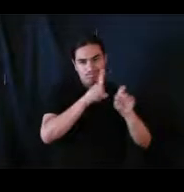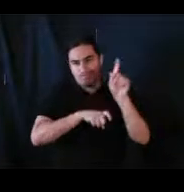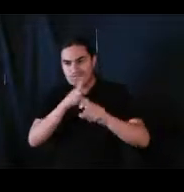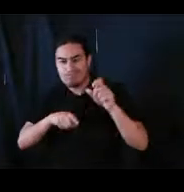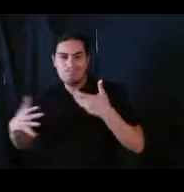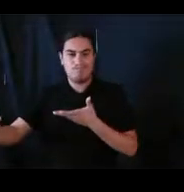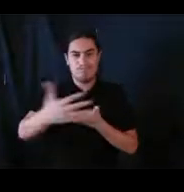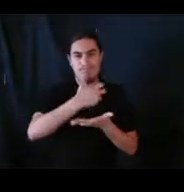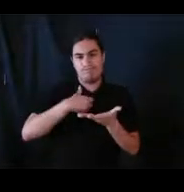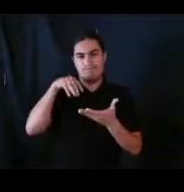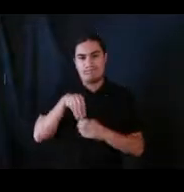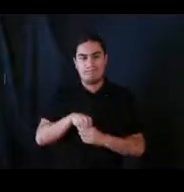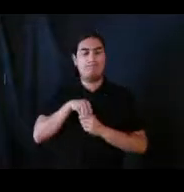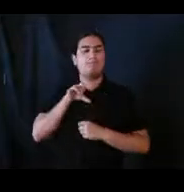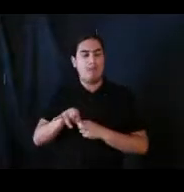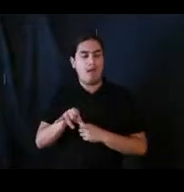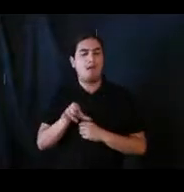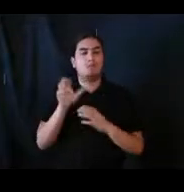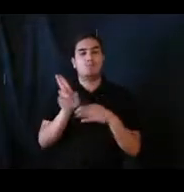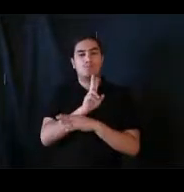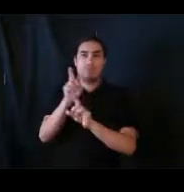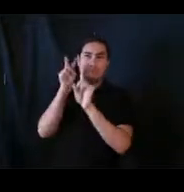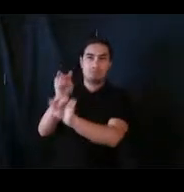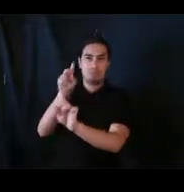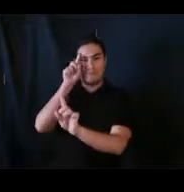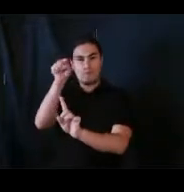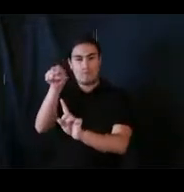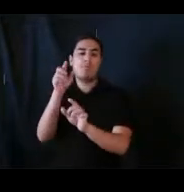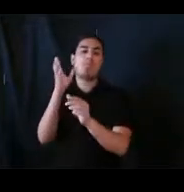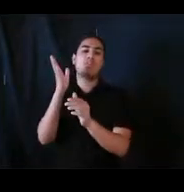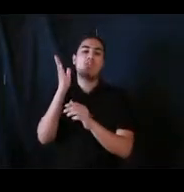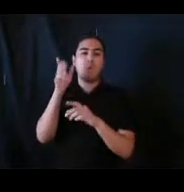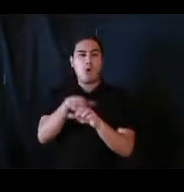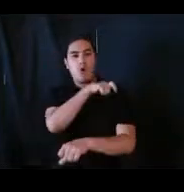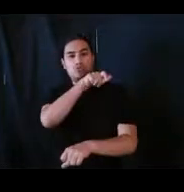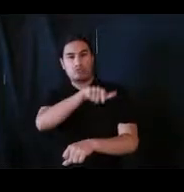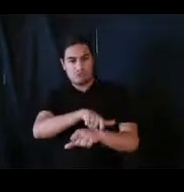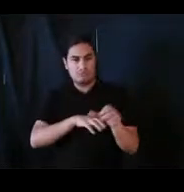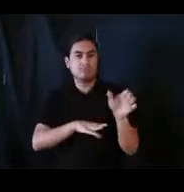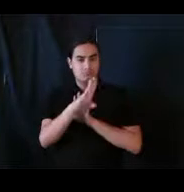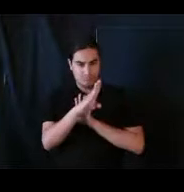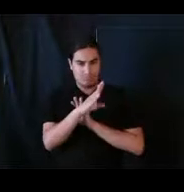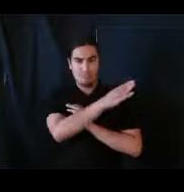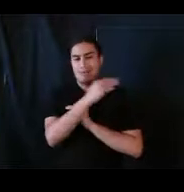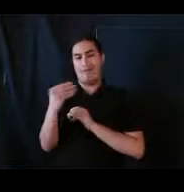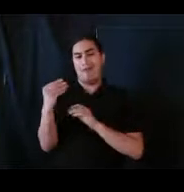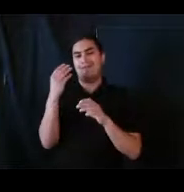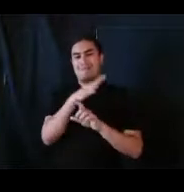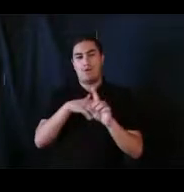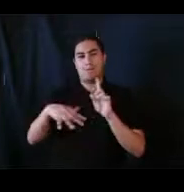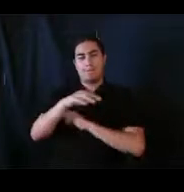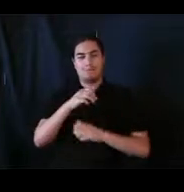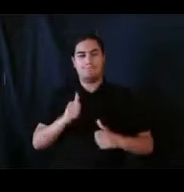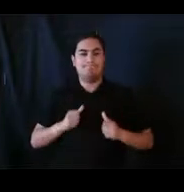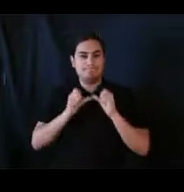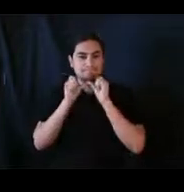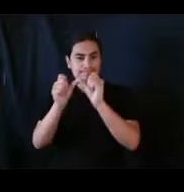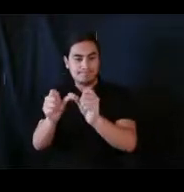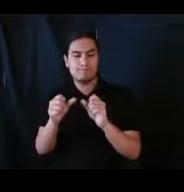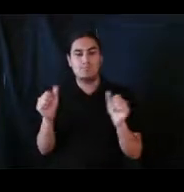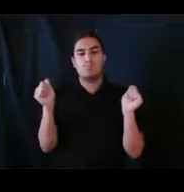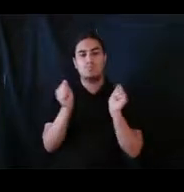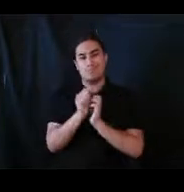expanded scope that introduces strategies for long-term economic development and environmental resilience that align with the state's forward